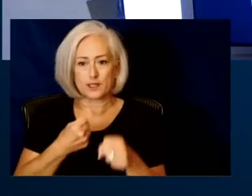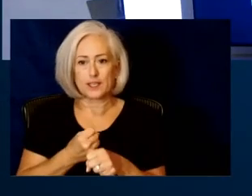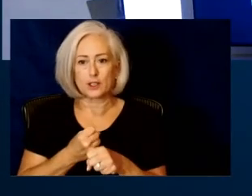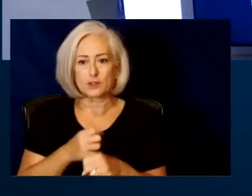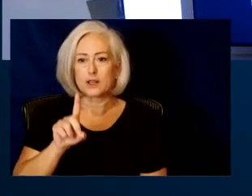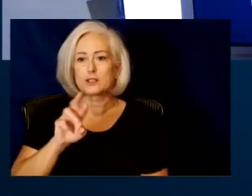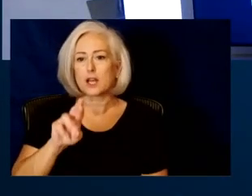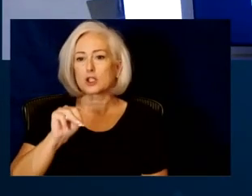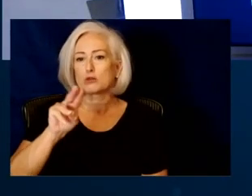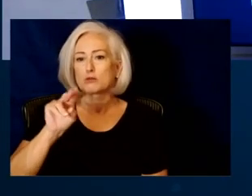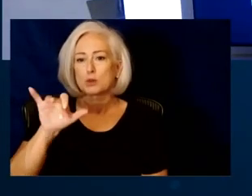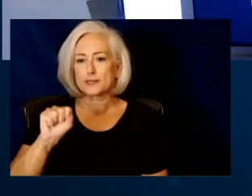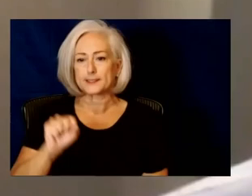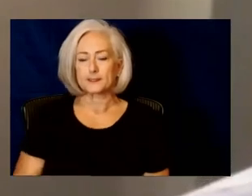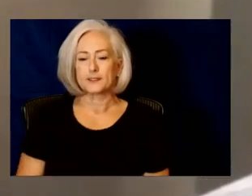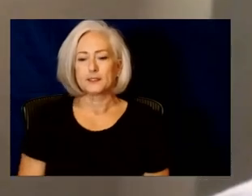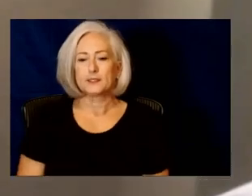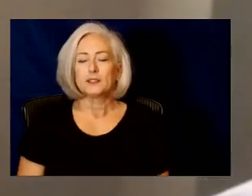Well,